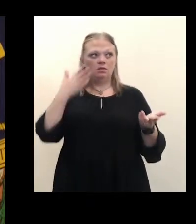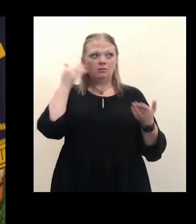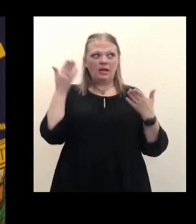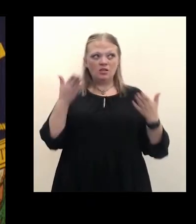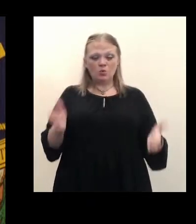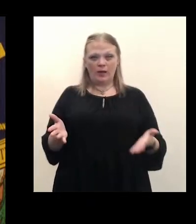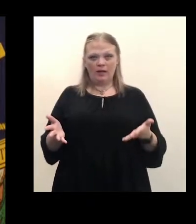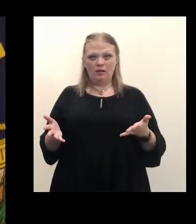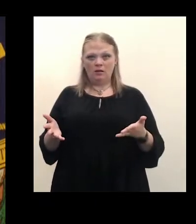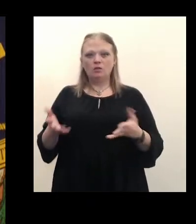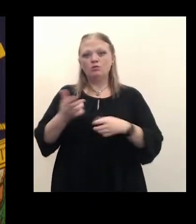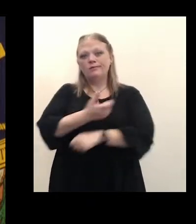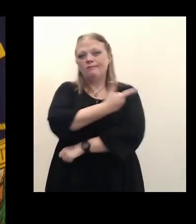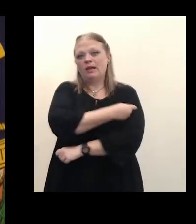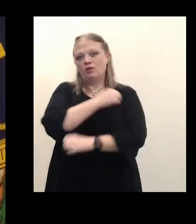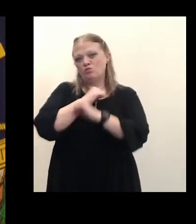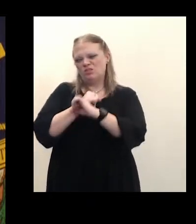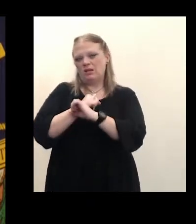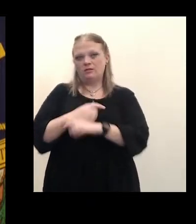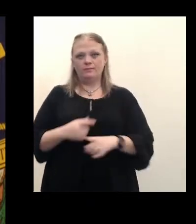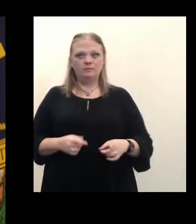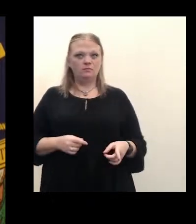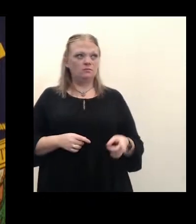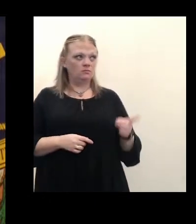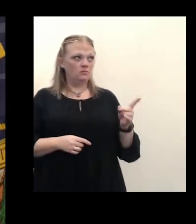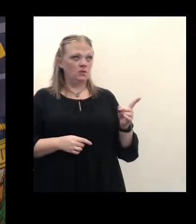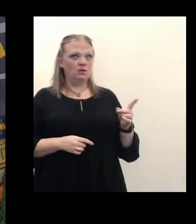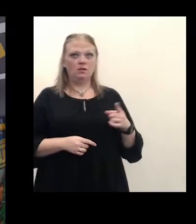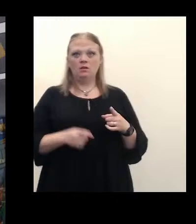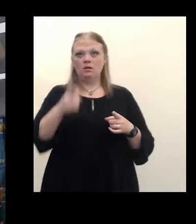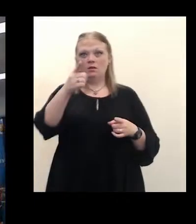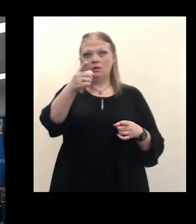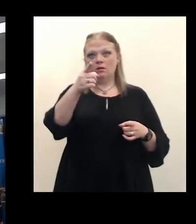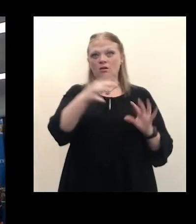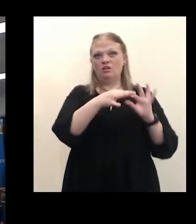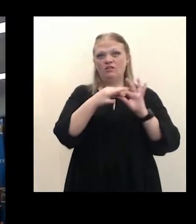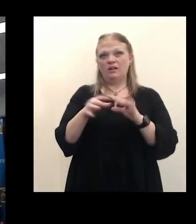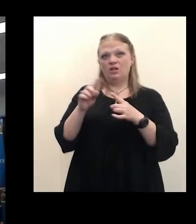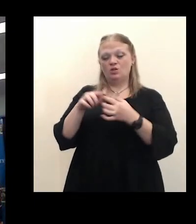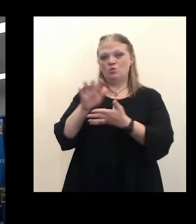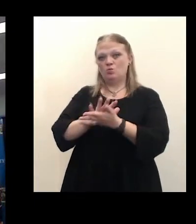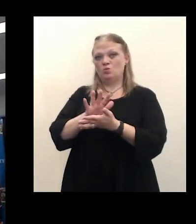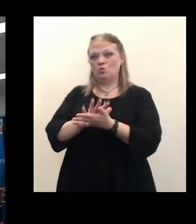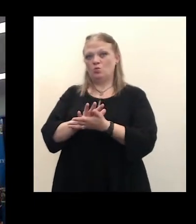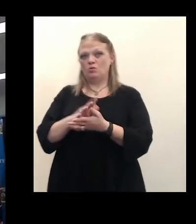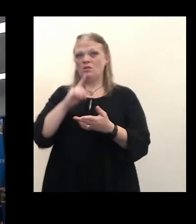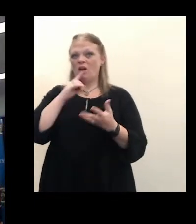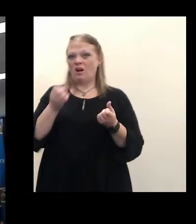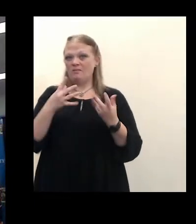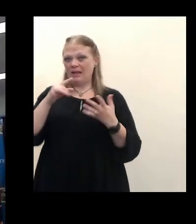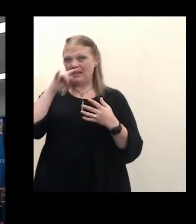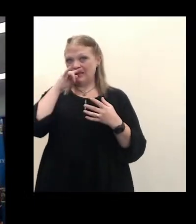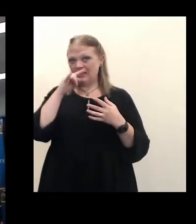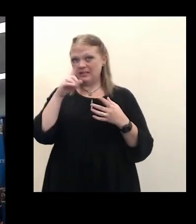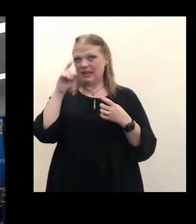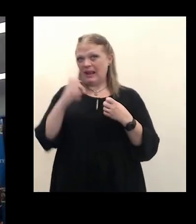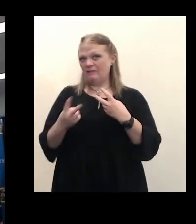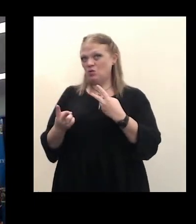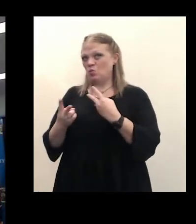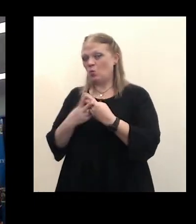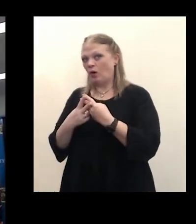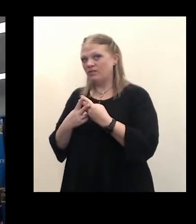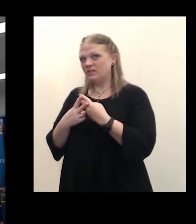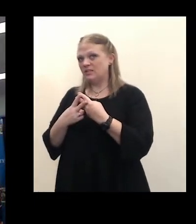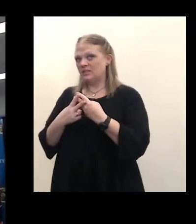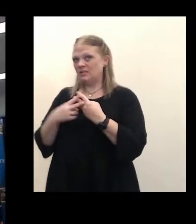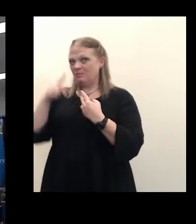kids vaccinated and protect them. Yes. Relating to schools, are a lot of the kids that are having to quarantine due to